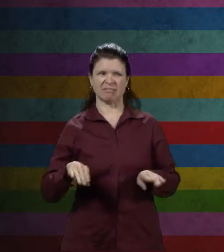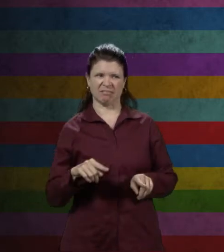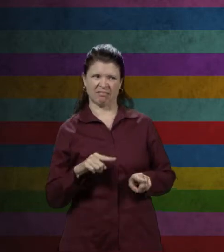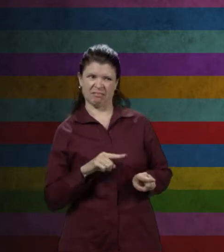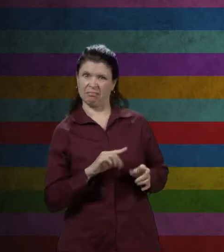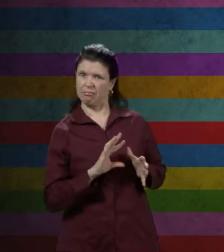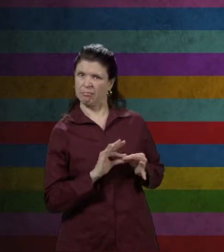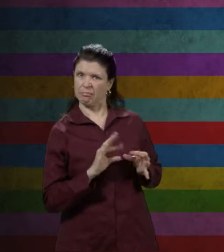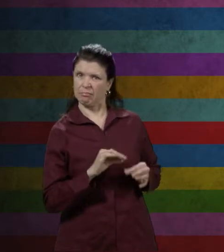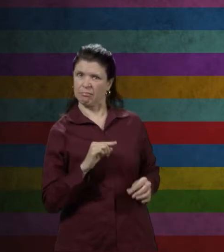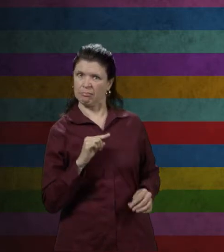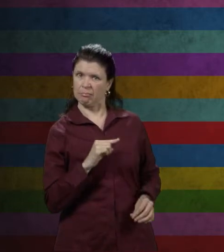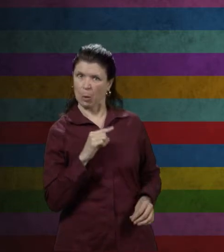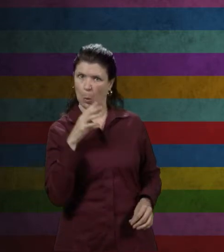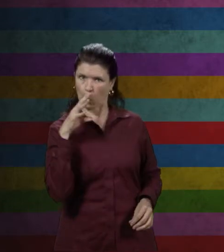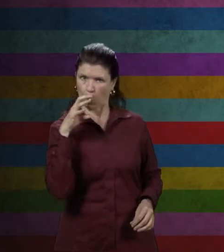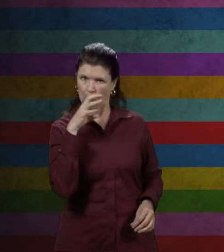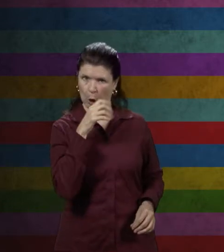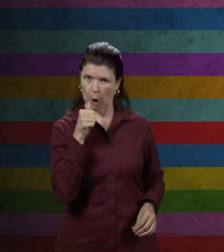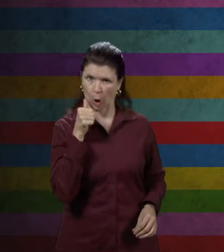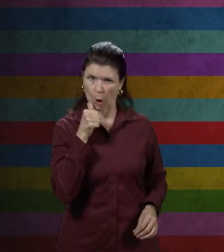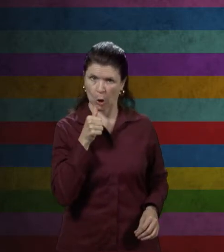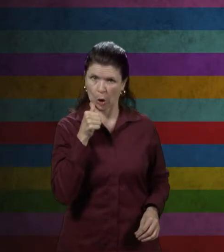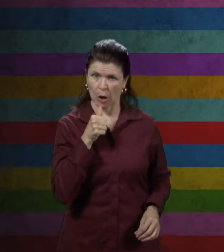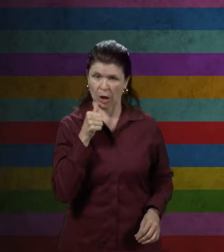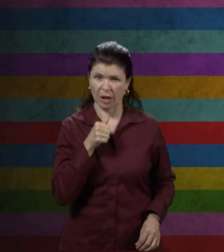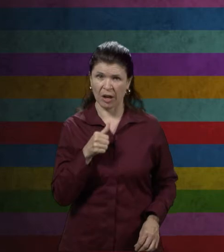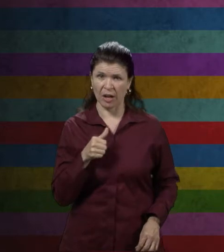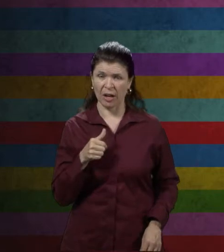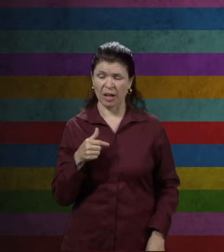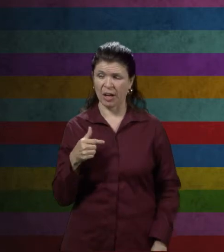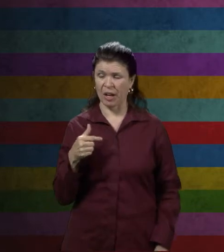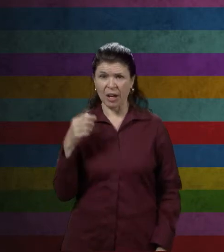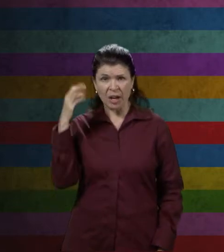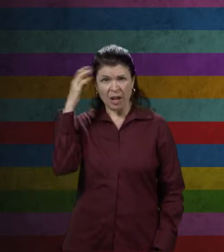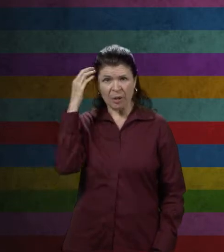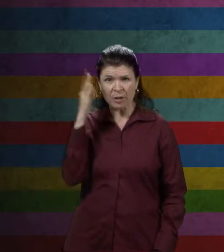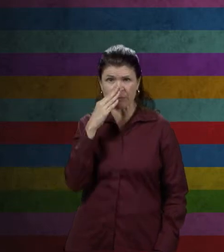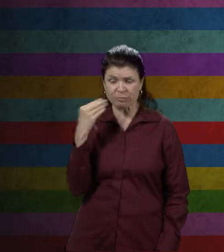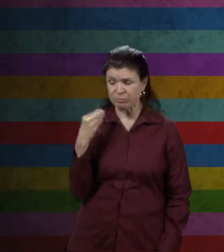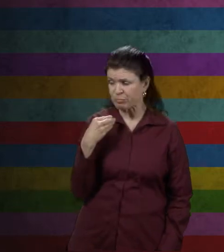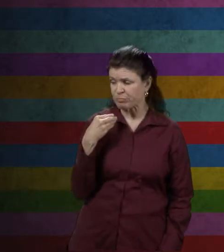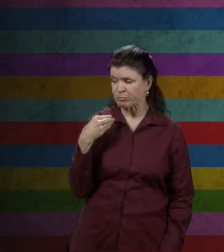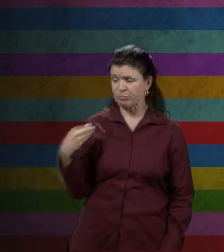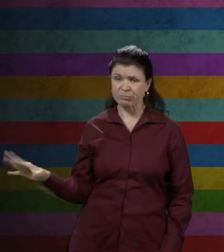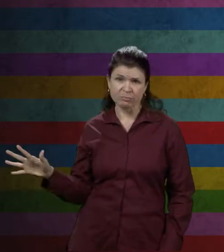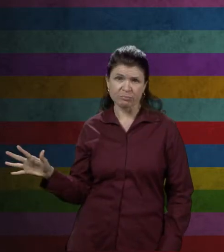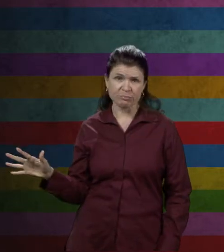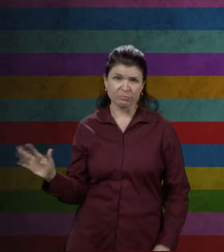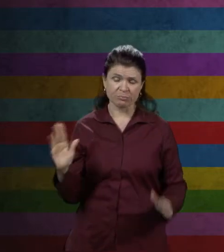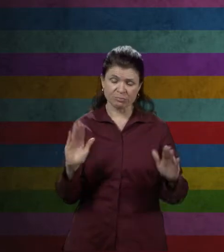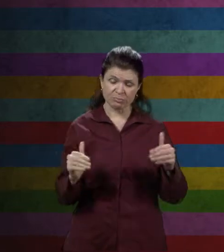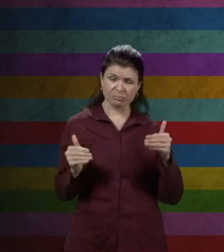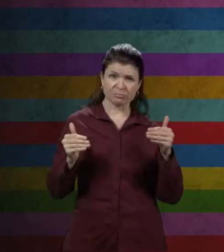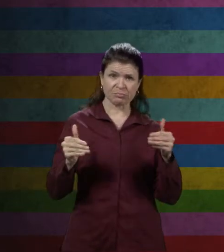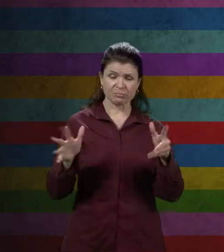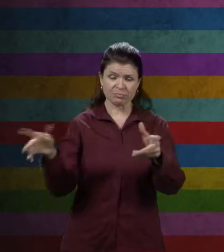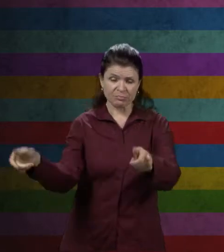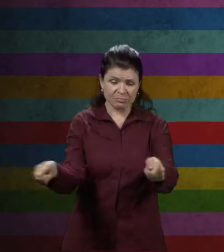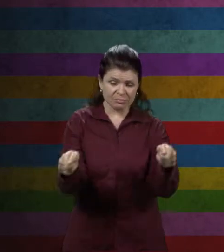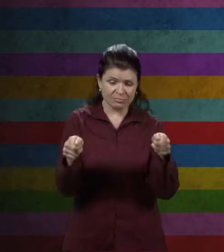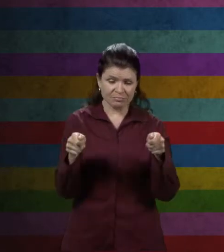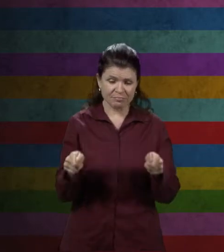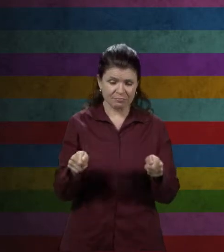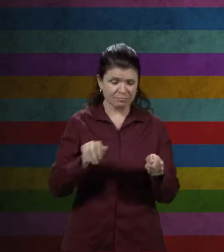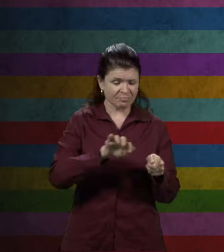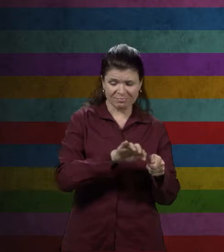Afterward, Camilla wasn't quite the same. Some of the kids at school said she was weird, but she didn't